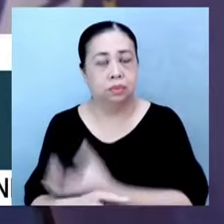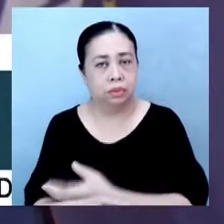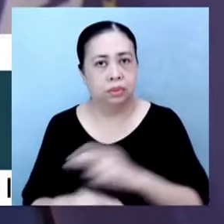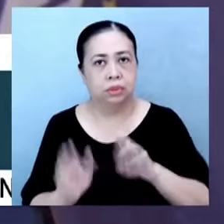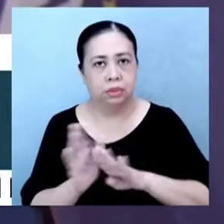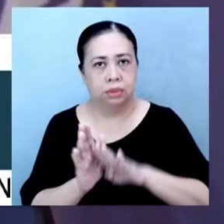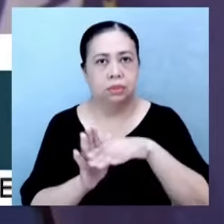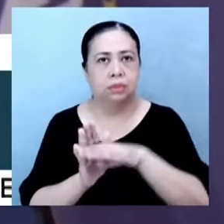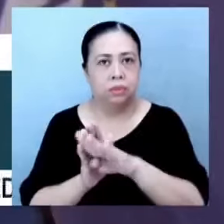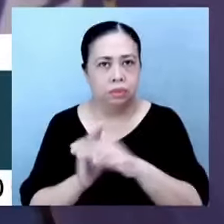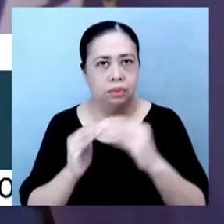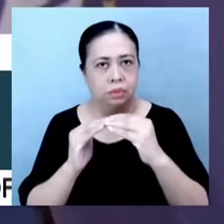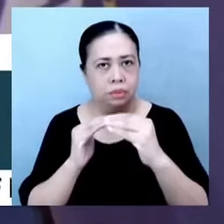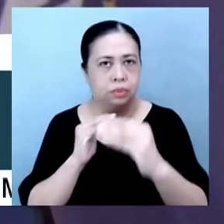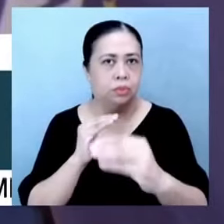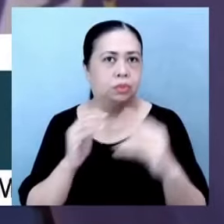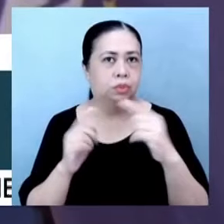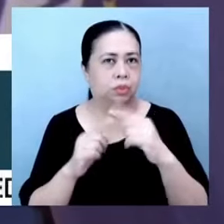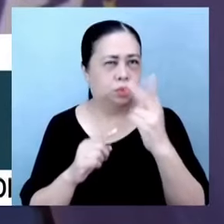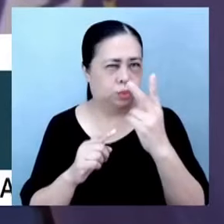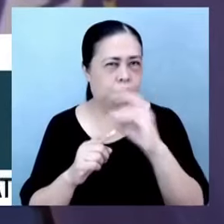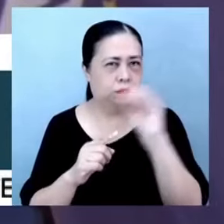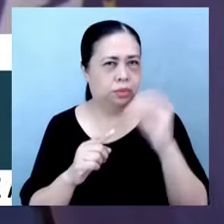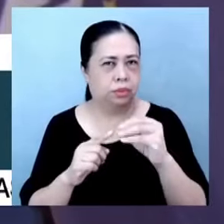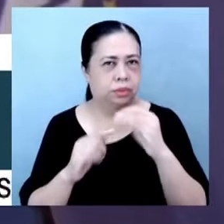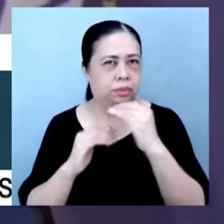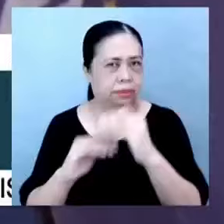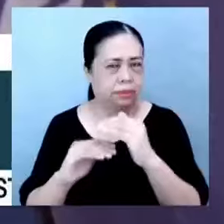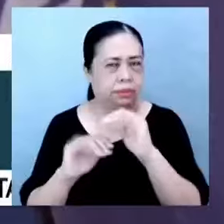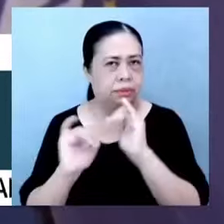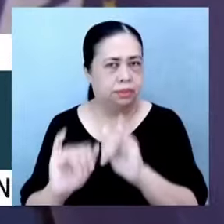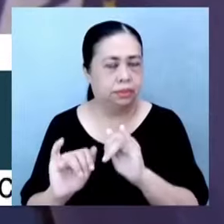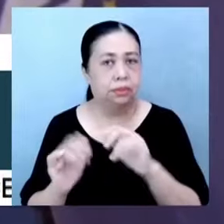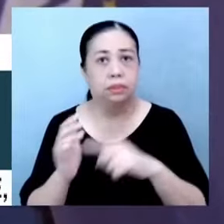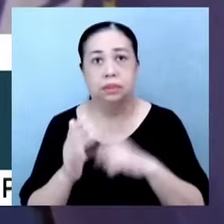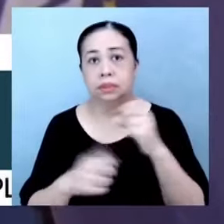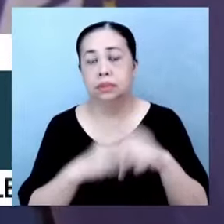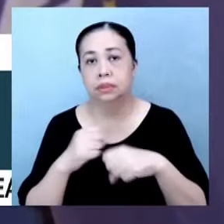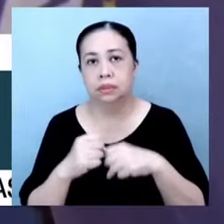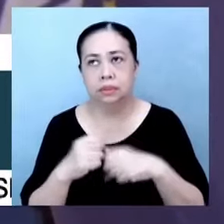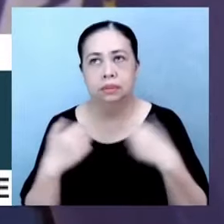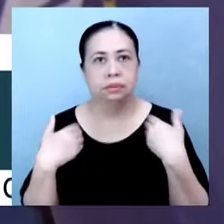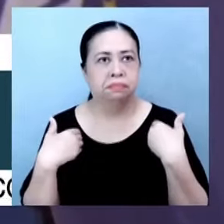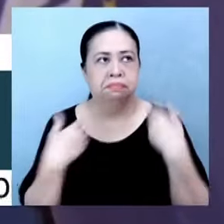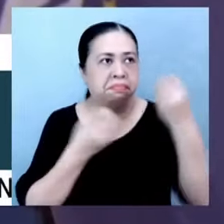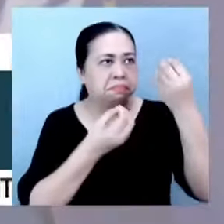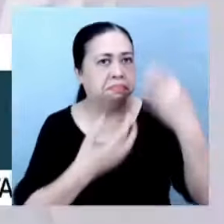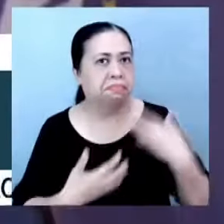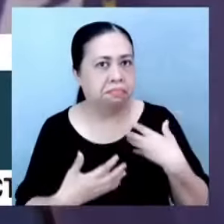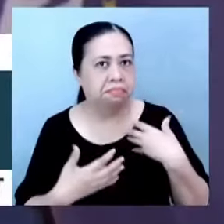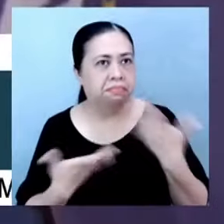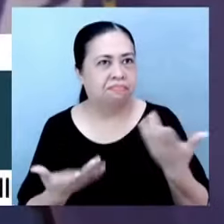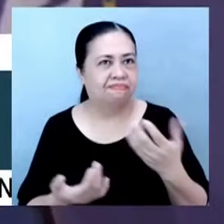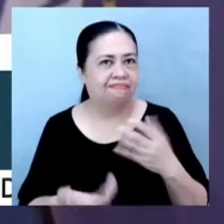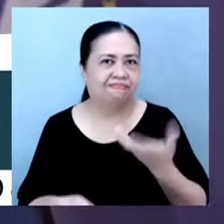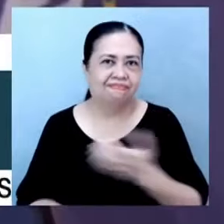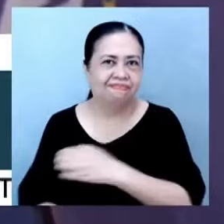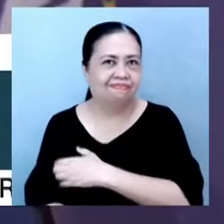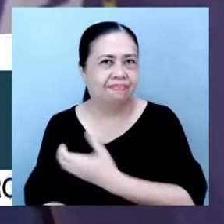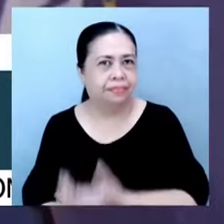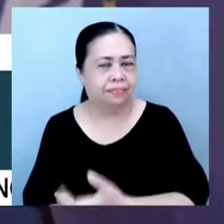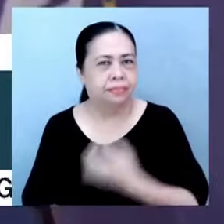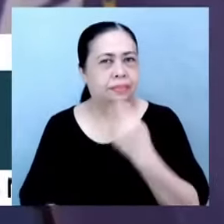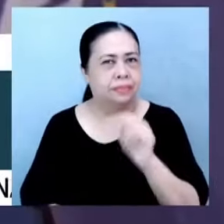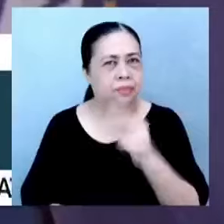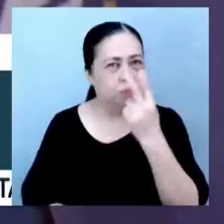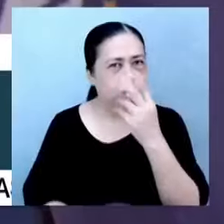moving sustainably toward 2%. So far this year, the data have not given us that greater confidence. We'll need to see more good